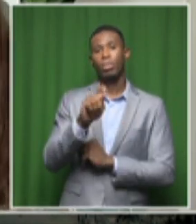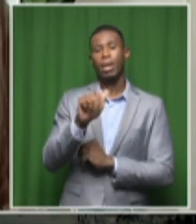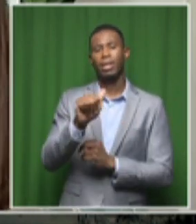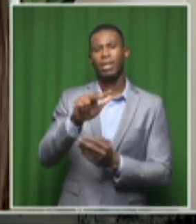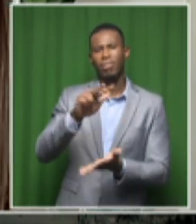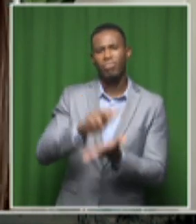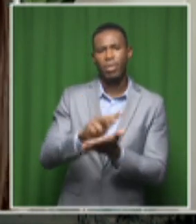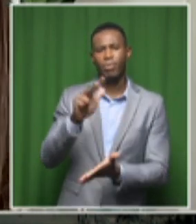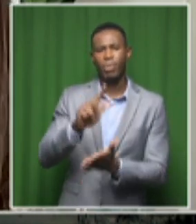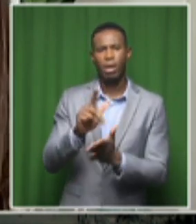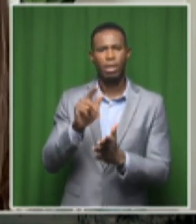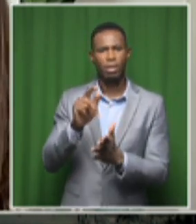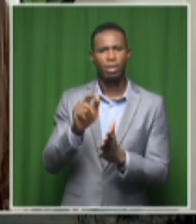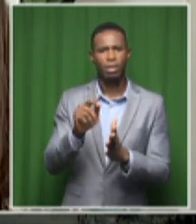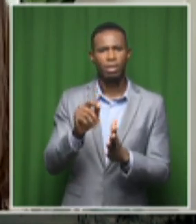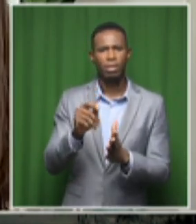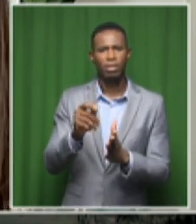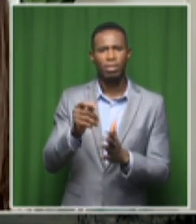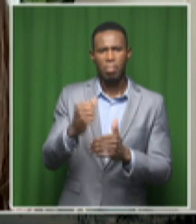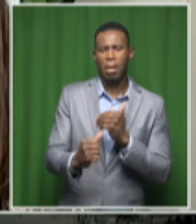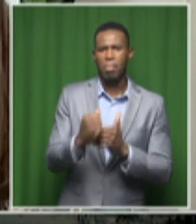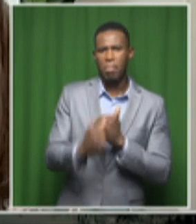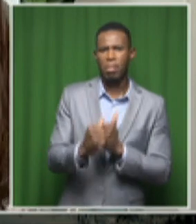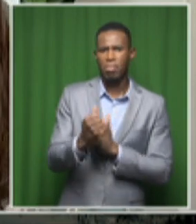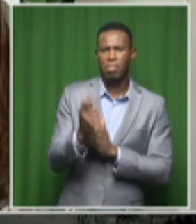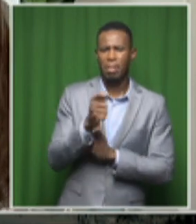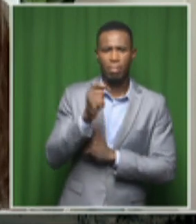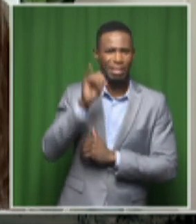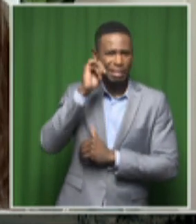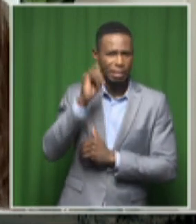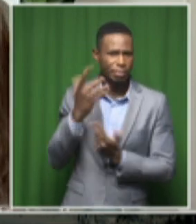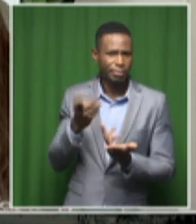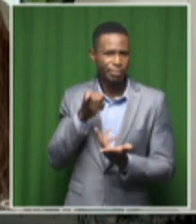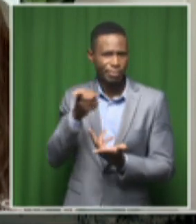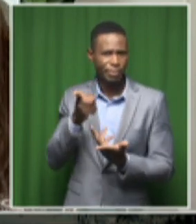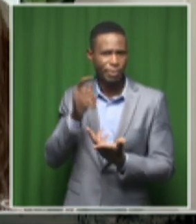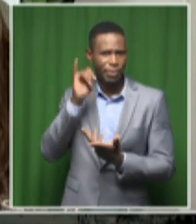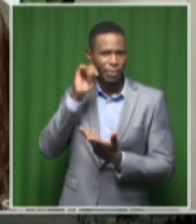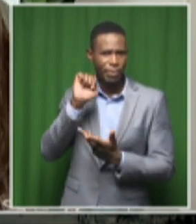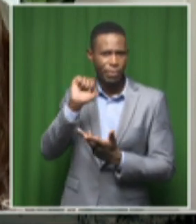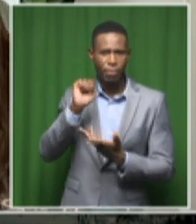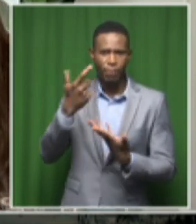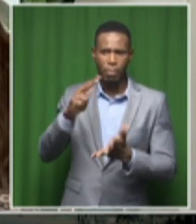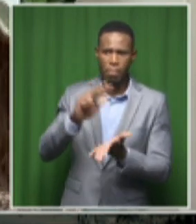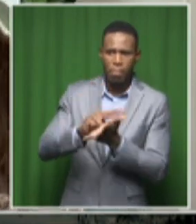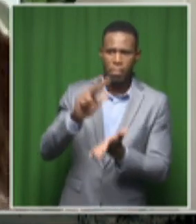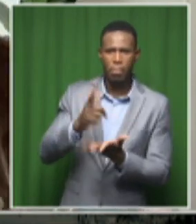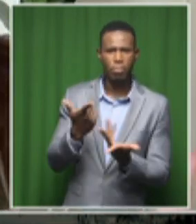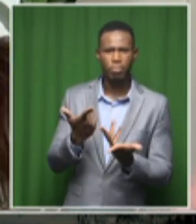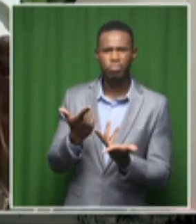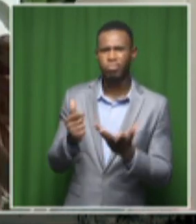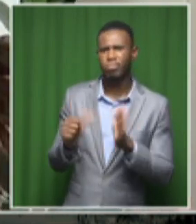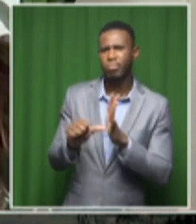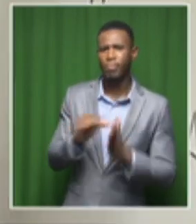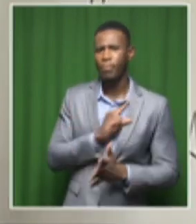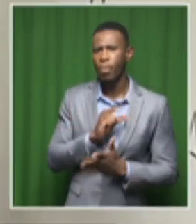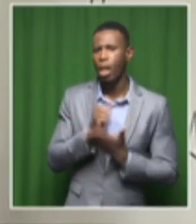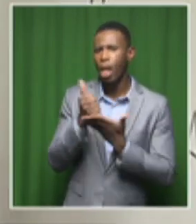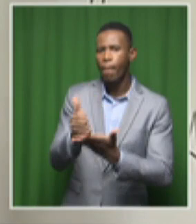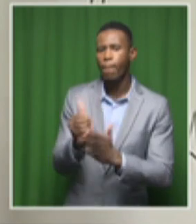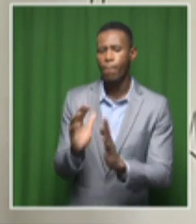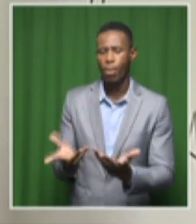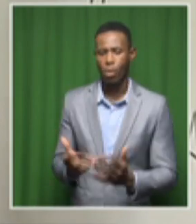I mean, what was the process like for you to get your Instagram account verified under this new model? So we all